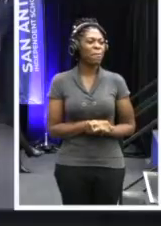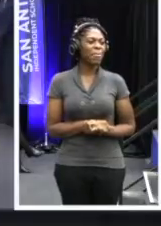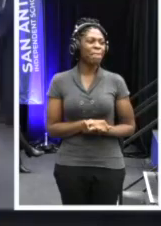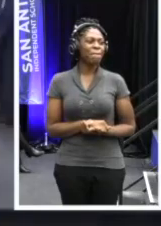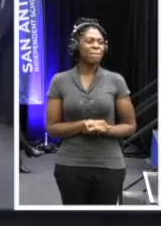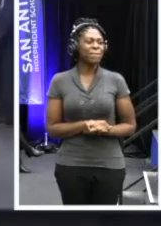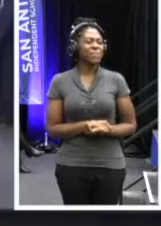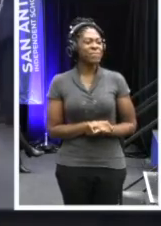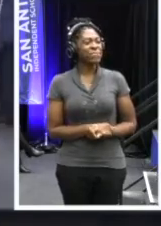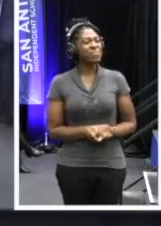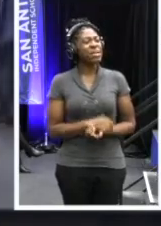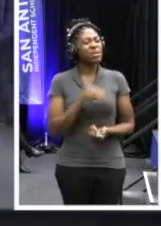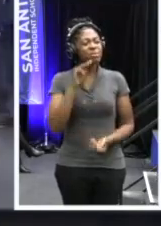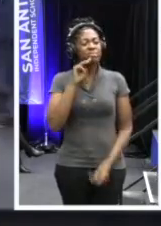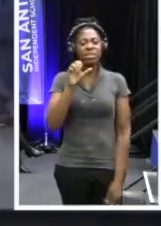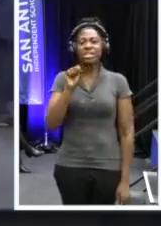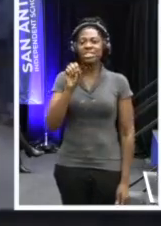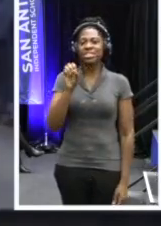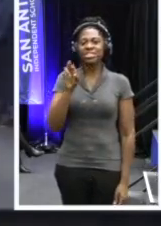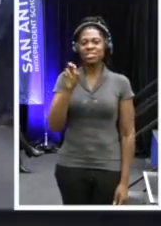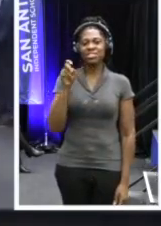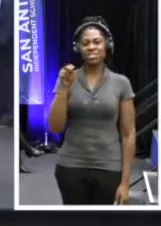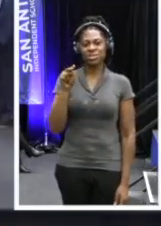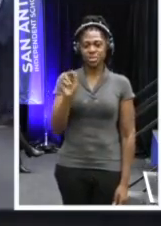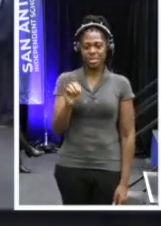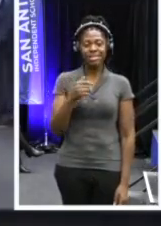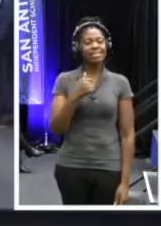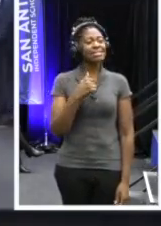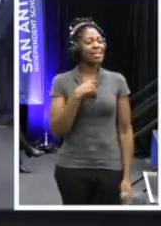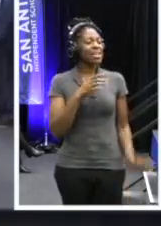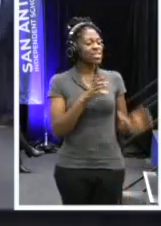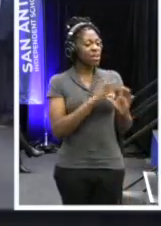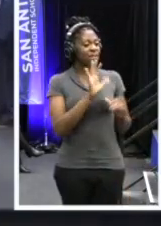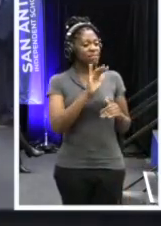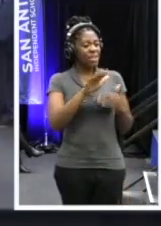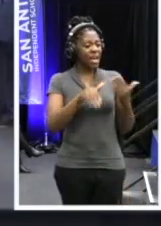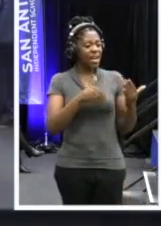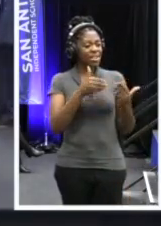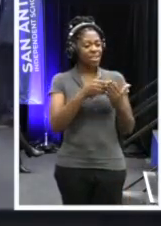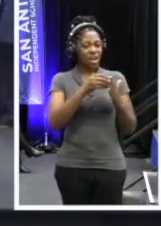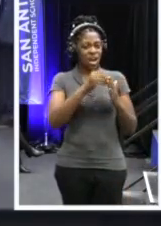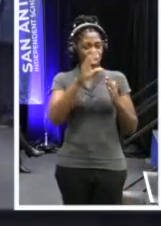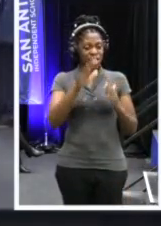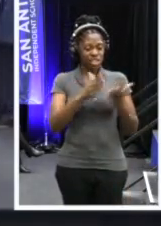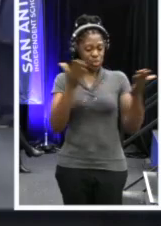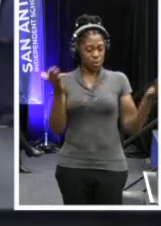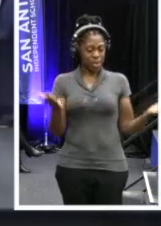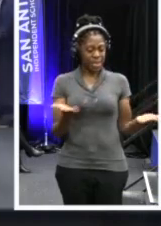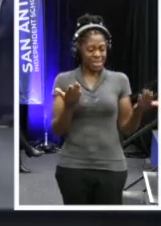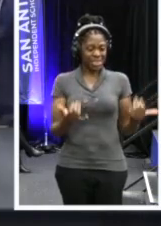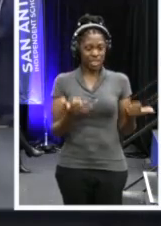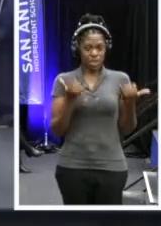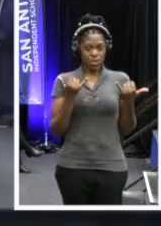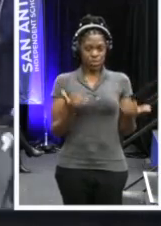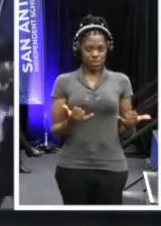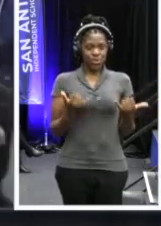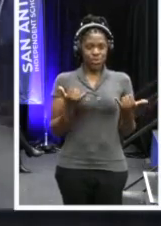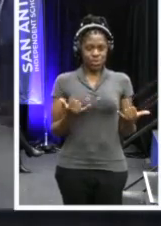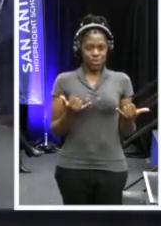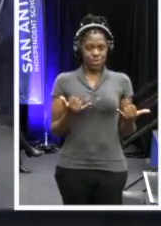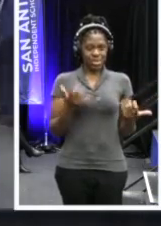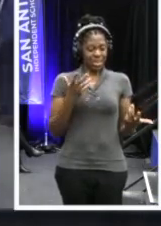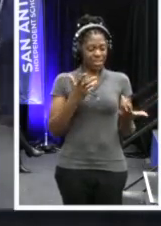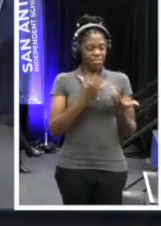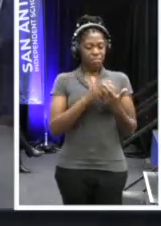Ms. Sorensen, I do hereby certify that all of the graduates standing before you this afternoon have met